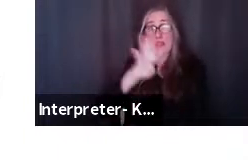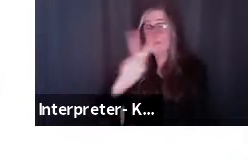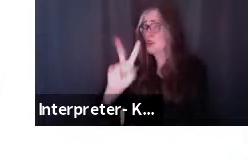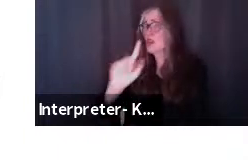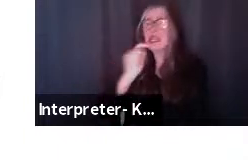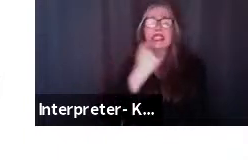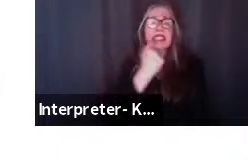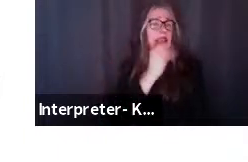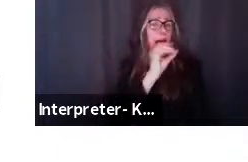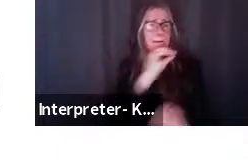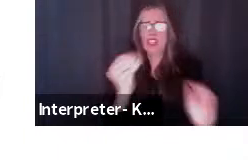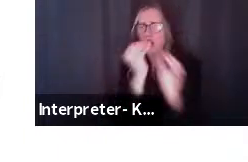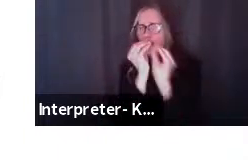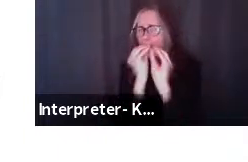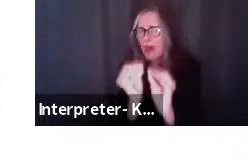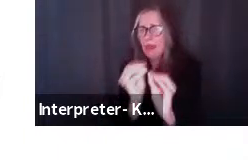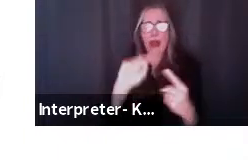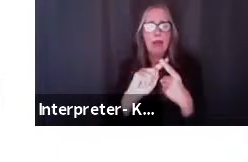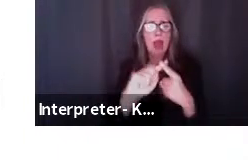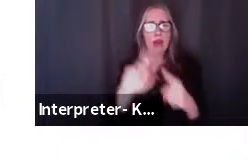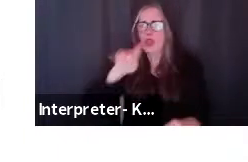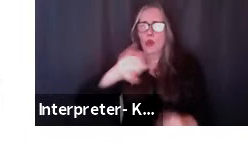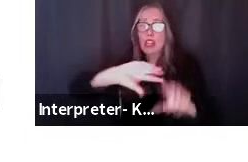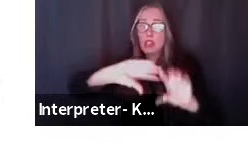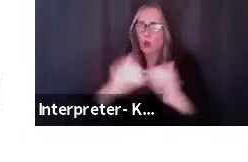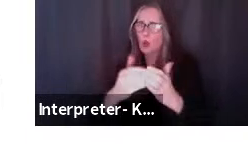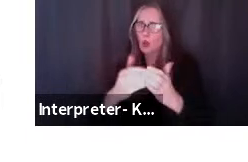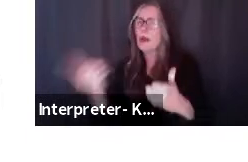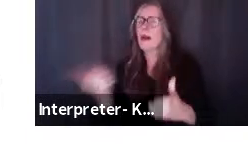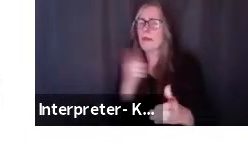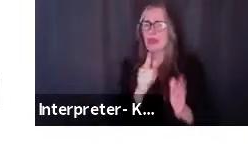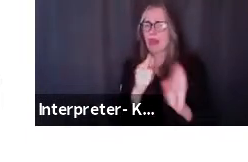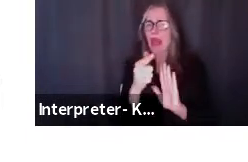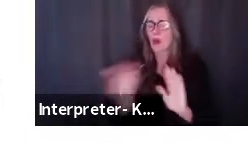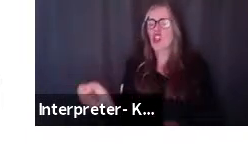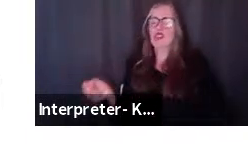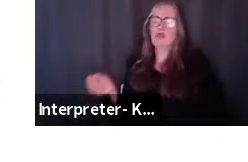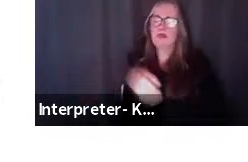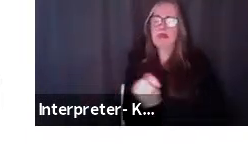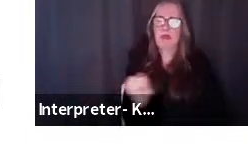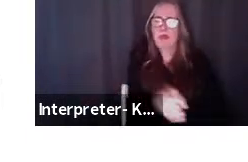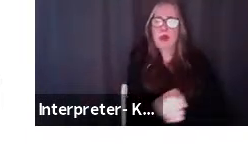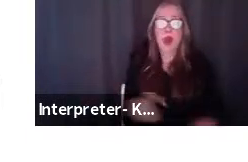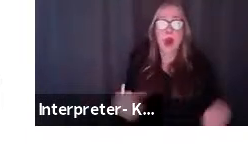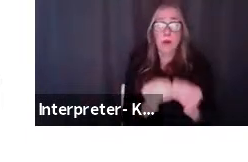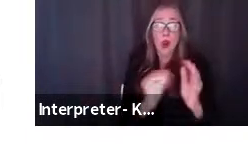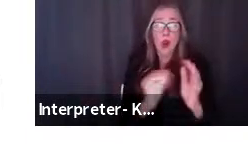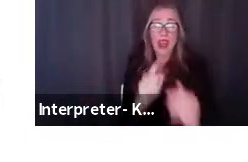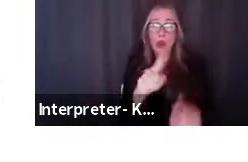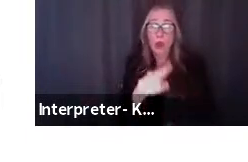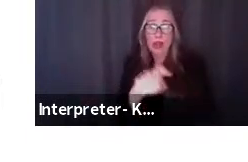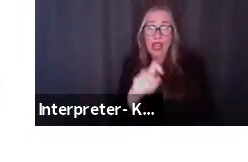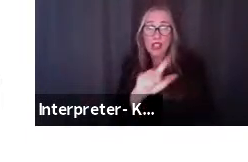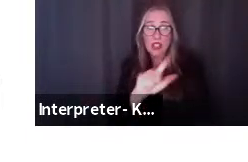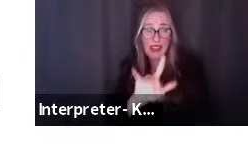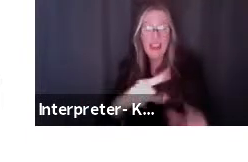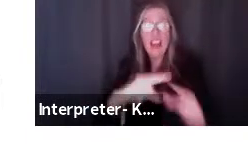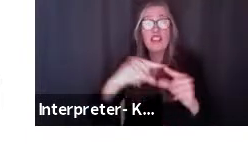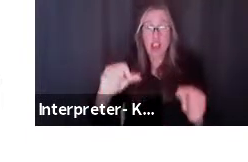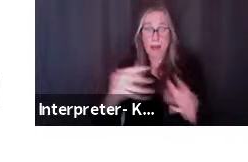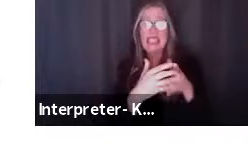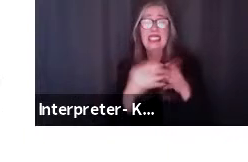ethnic group the order was used to systematically and forcibly relocate over 120 000 japanese and japanese